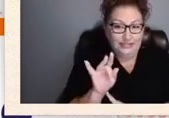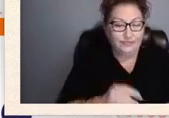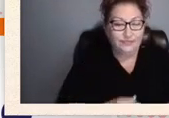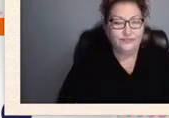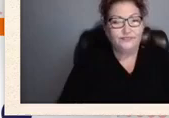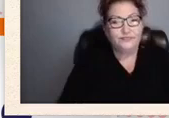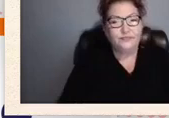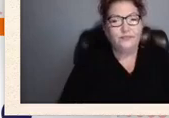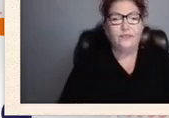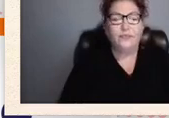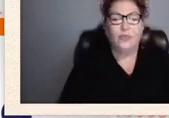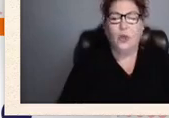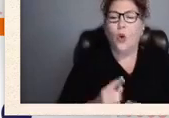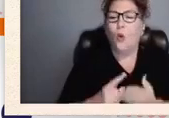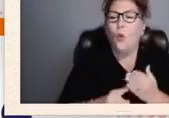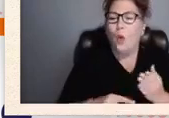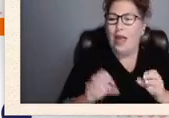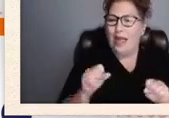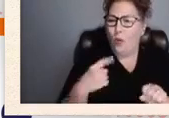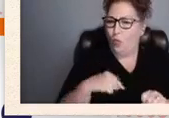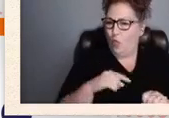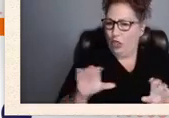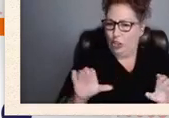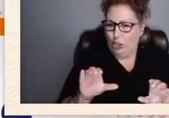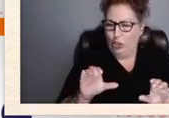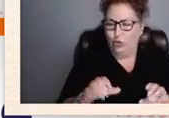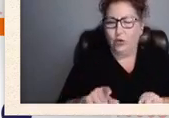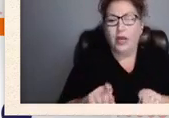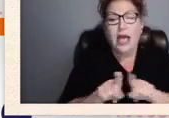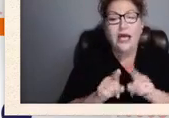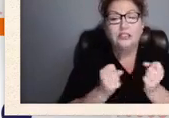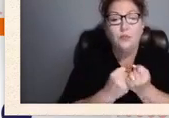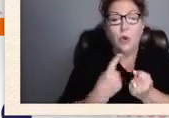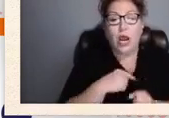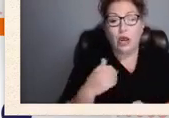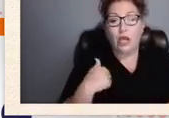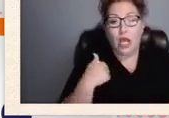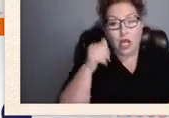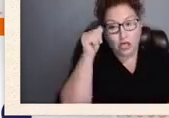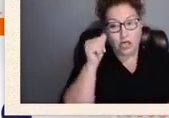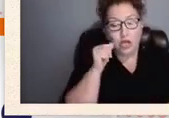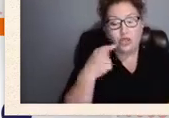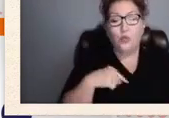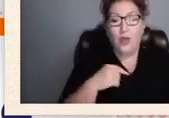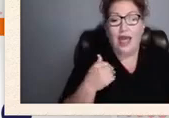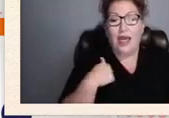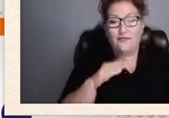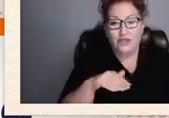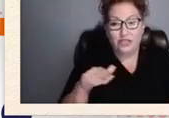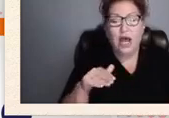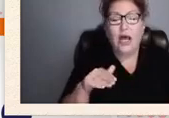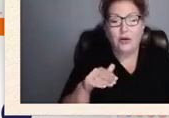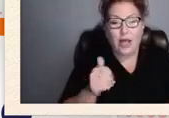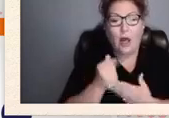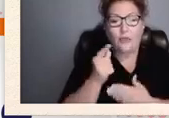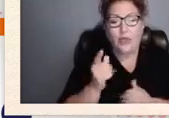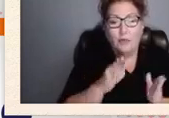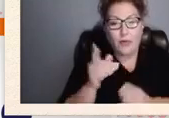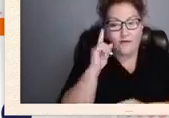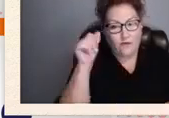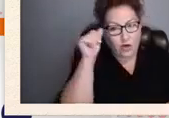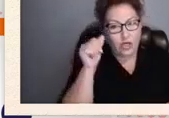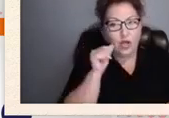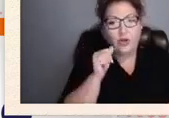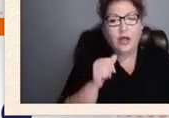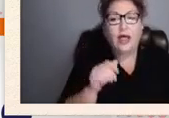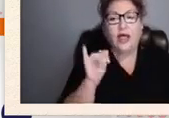So what can we do? As supporting our young adult, we help the child prepare for adulthood, and that's known as